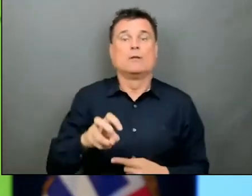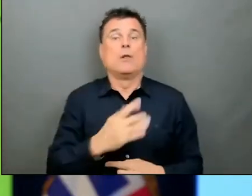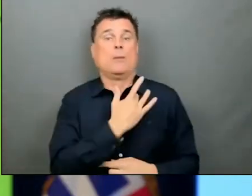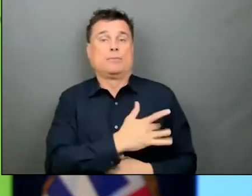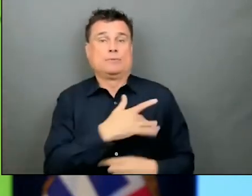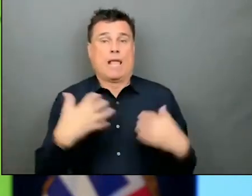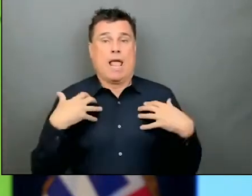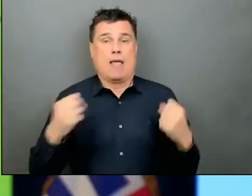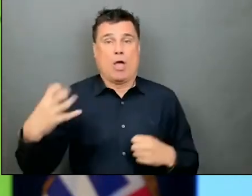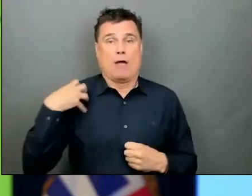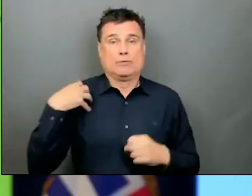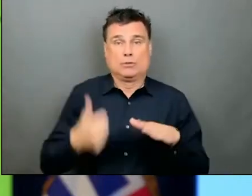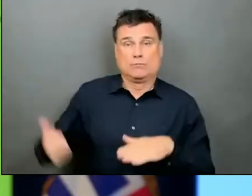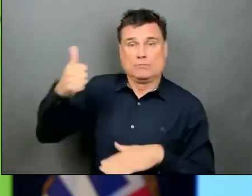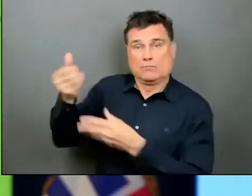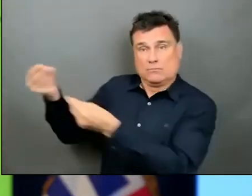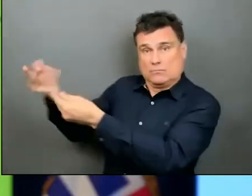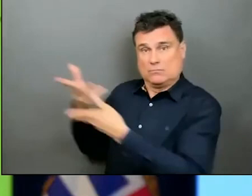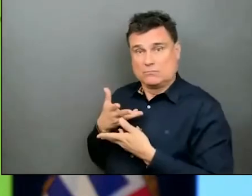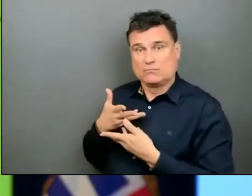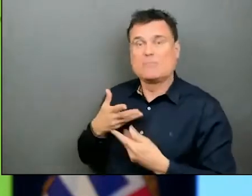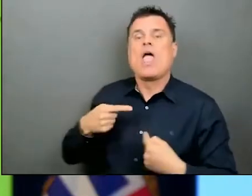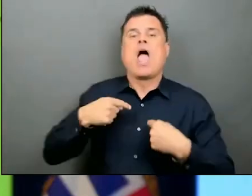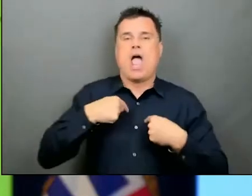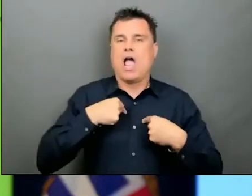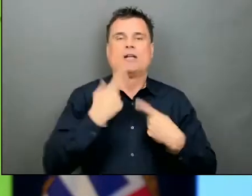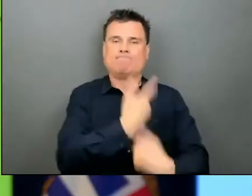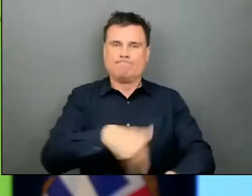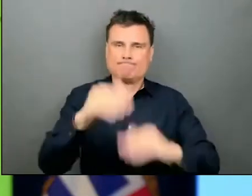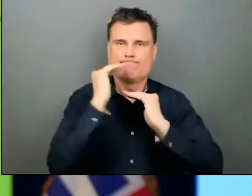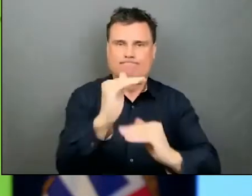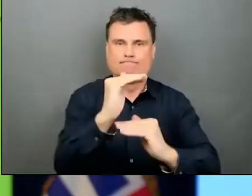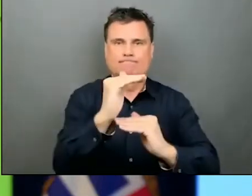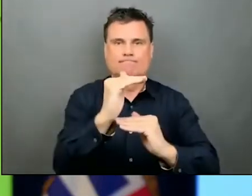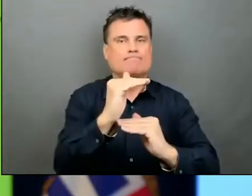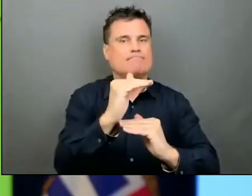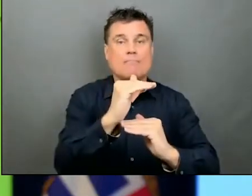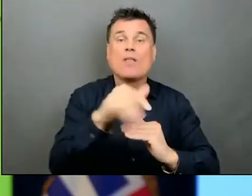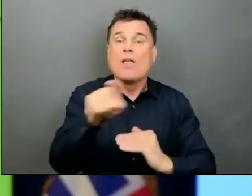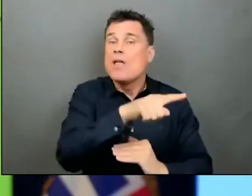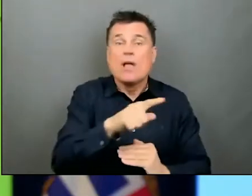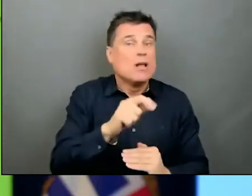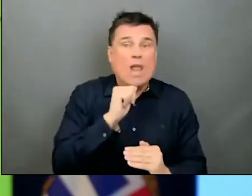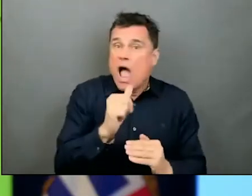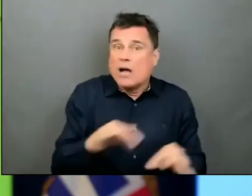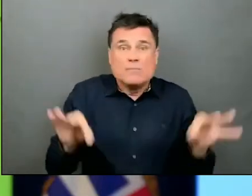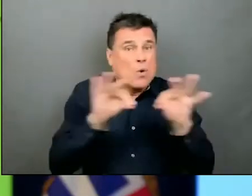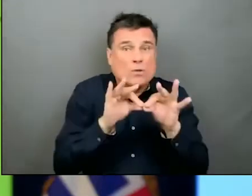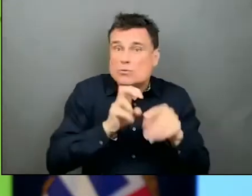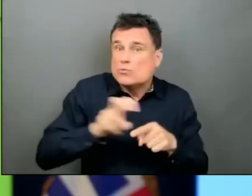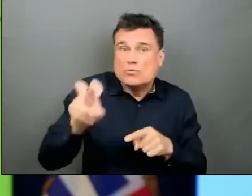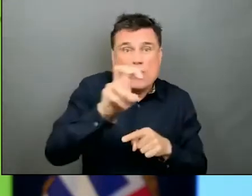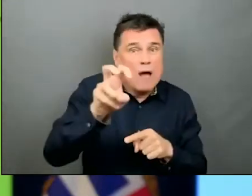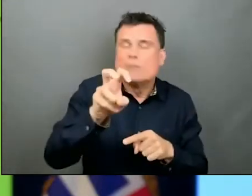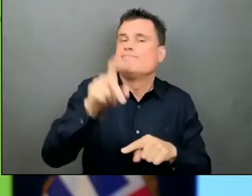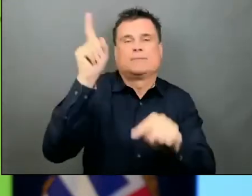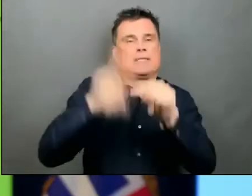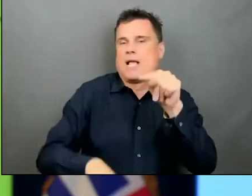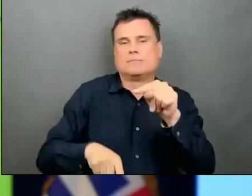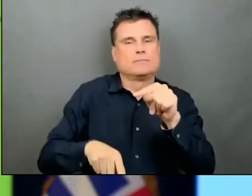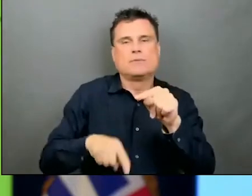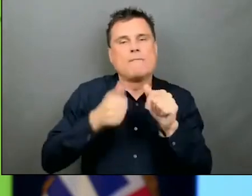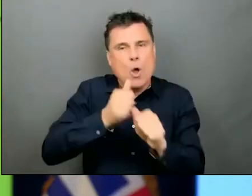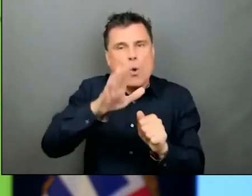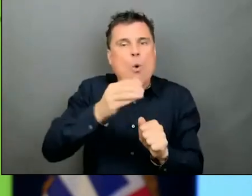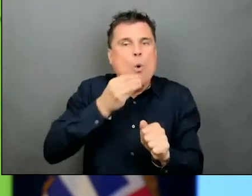I'm restricting non-essential travel into or out of all health authority regions in British Columbia,